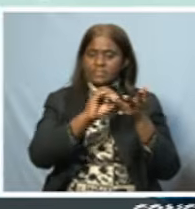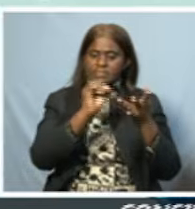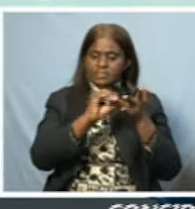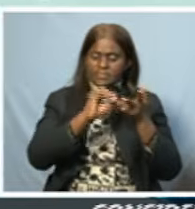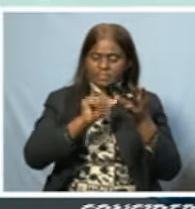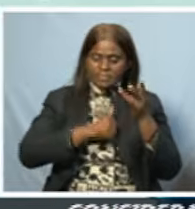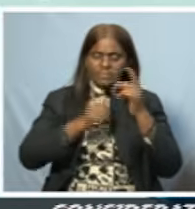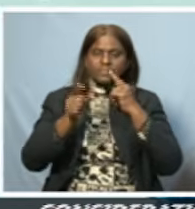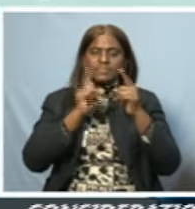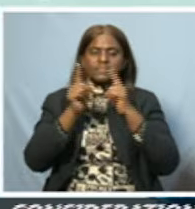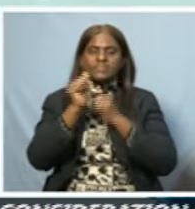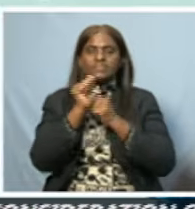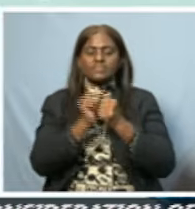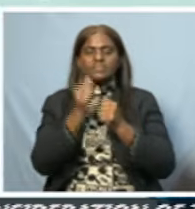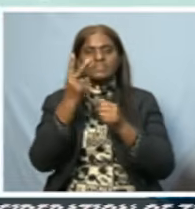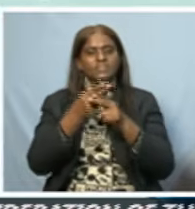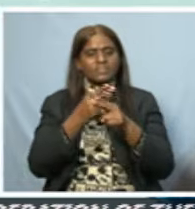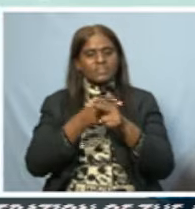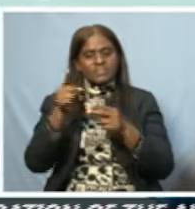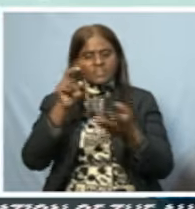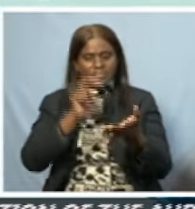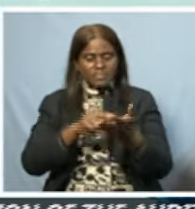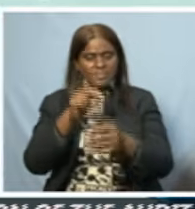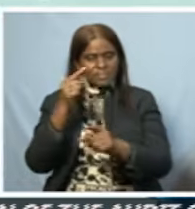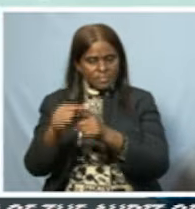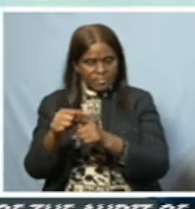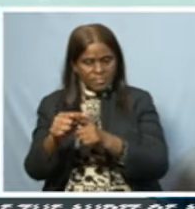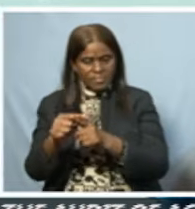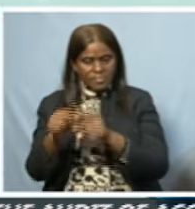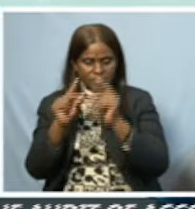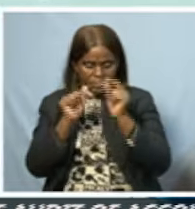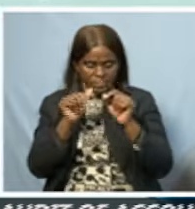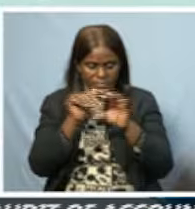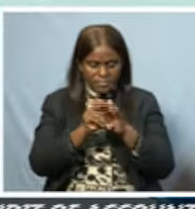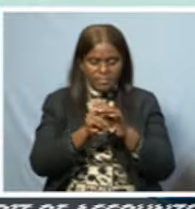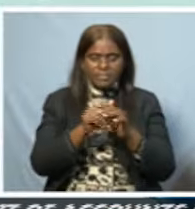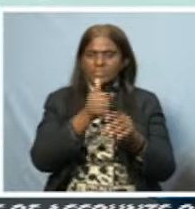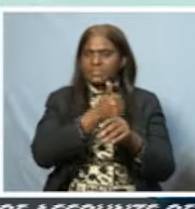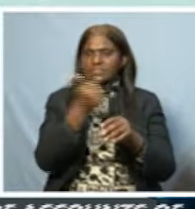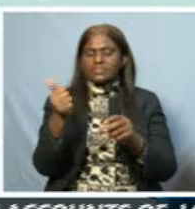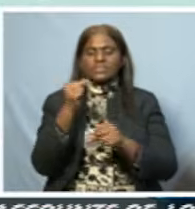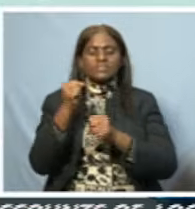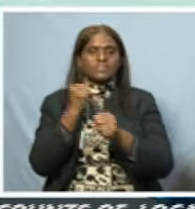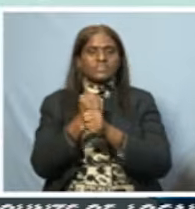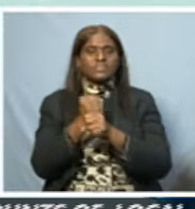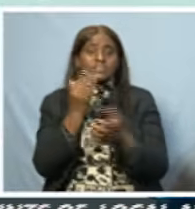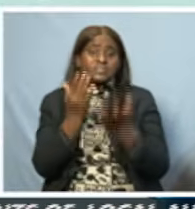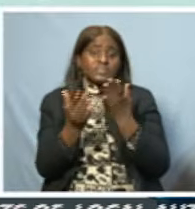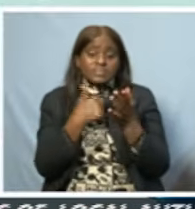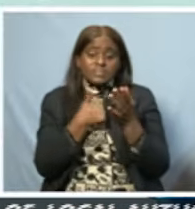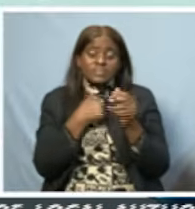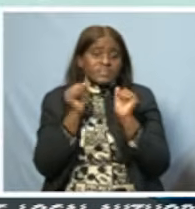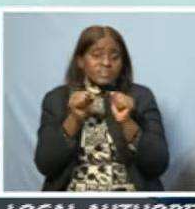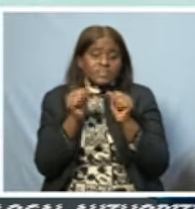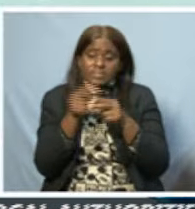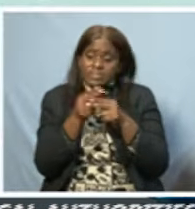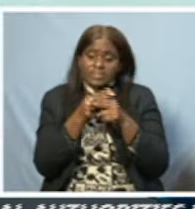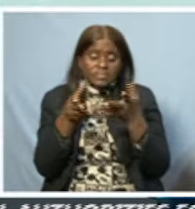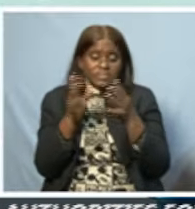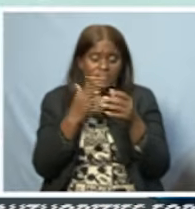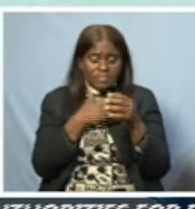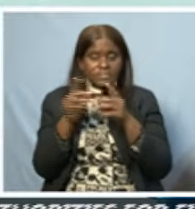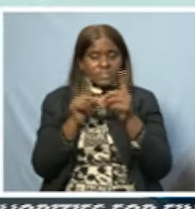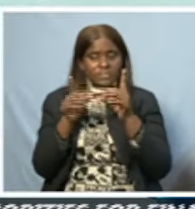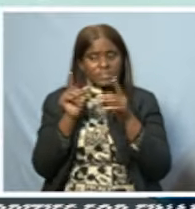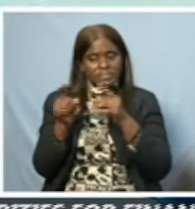needed, and that saving our as well as matters in time, which surrounding procurement. The dumping site, all